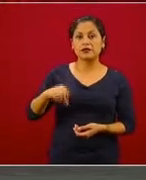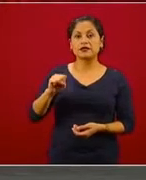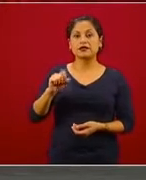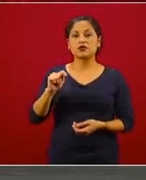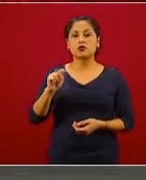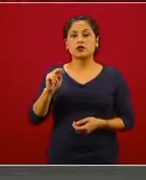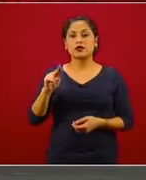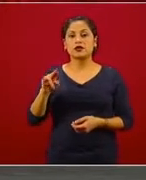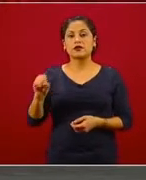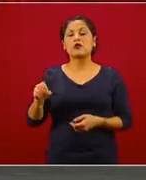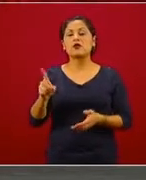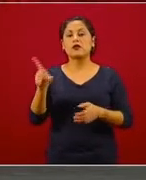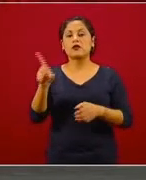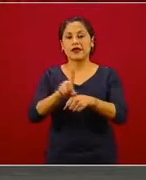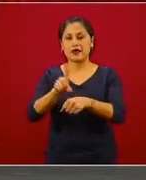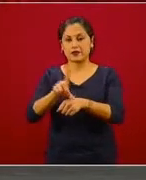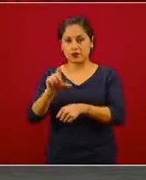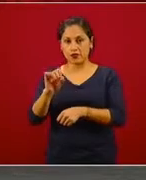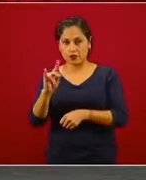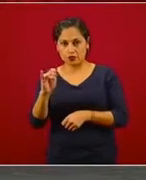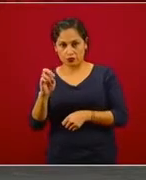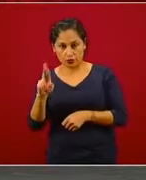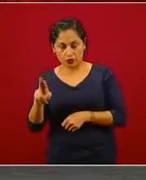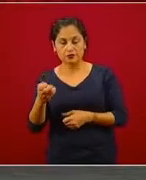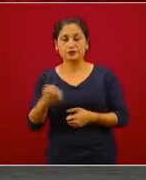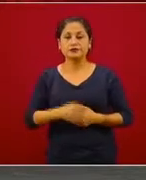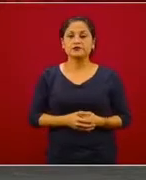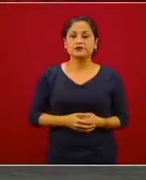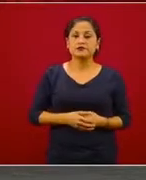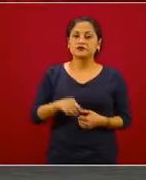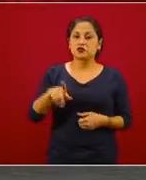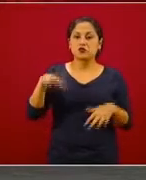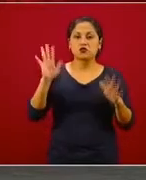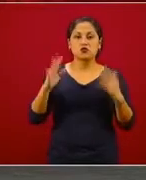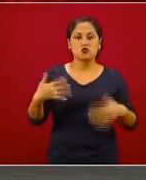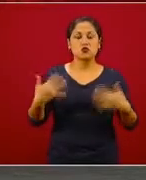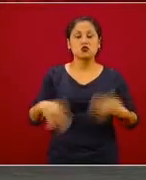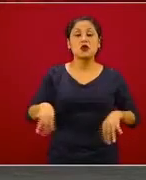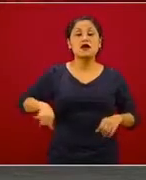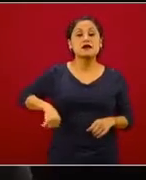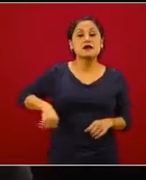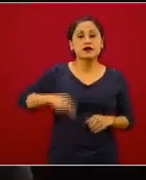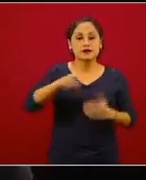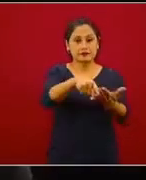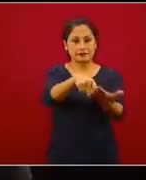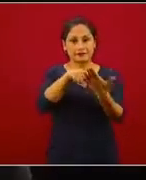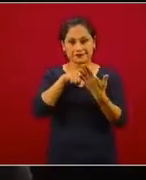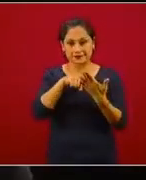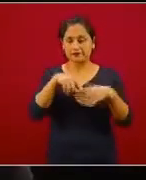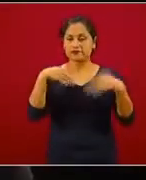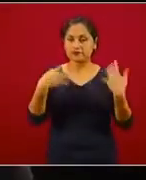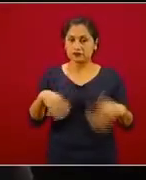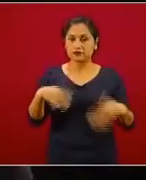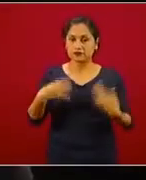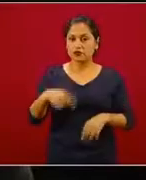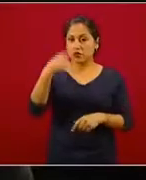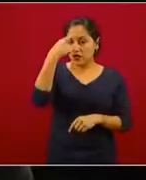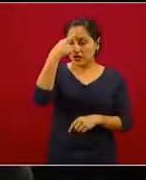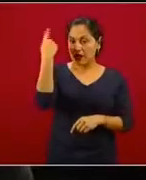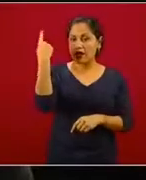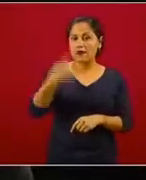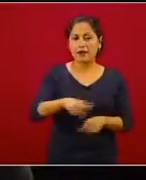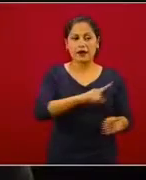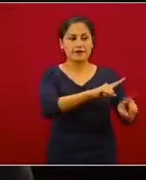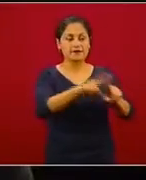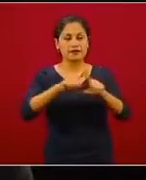Thank you, Dr. Gatel. Good evening, Saturnino Reyes, Diario Locutor. So very interesting what you just shared with